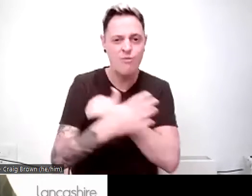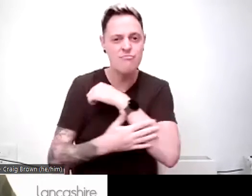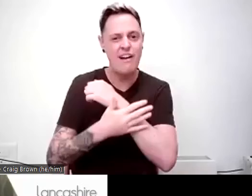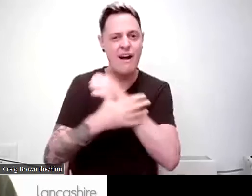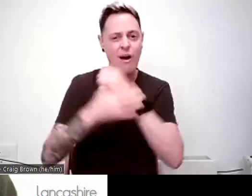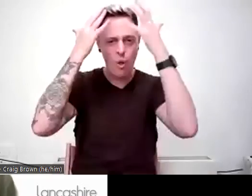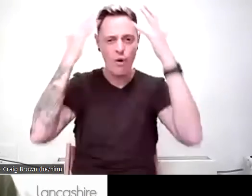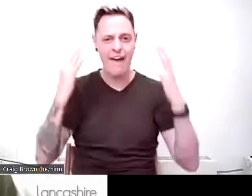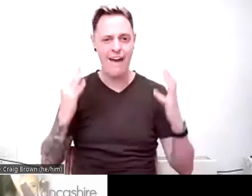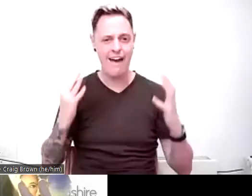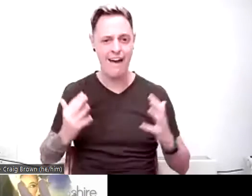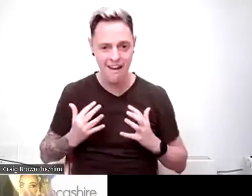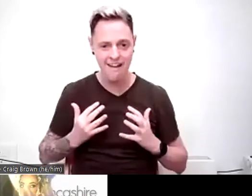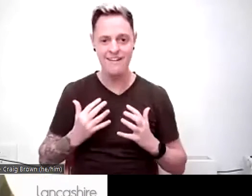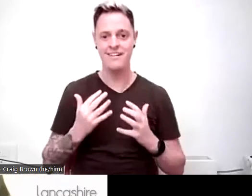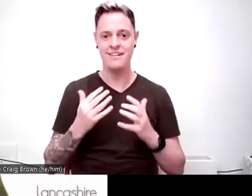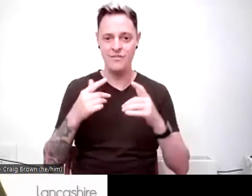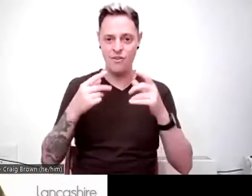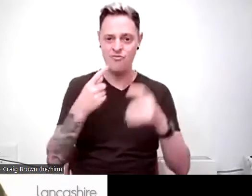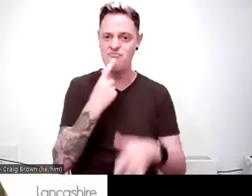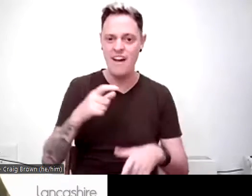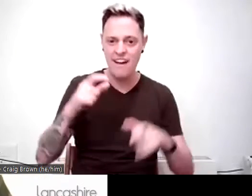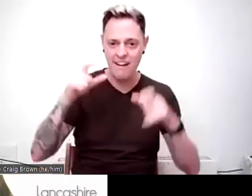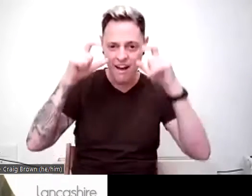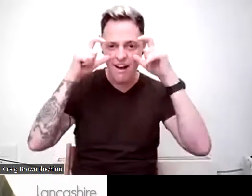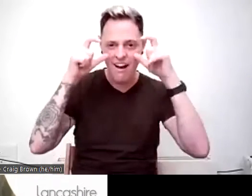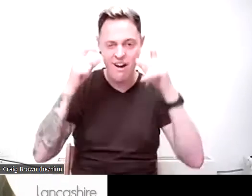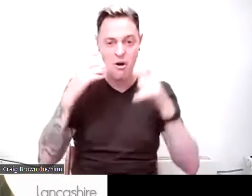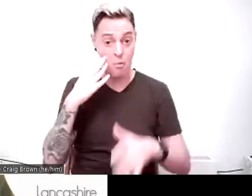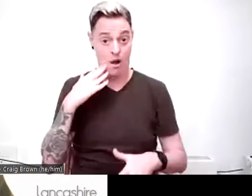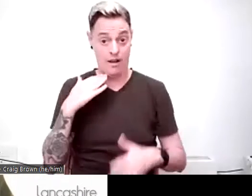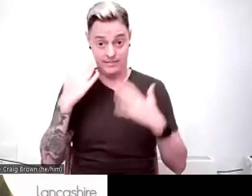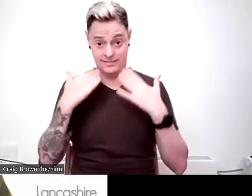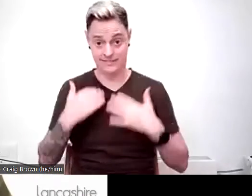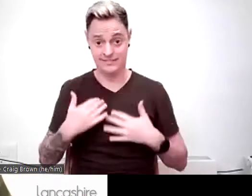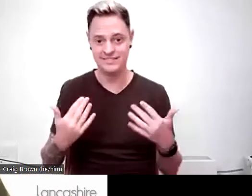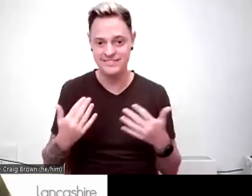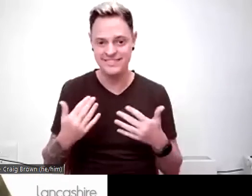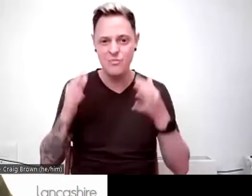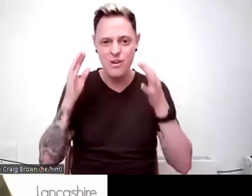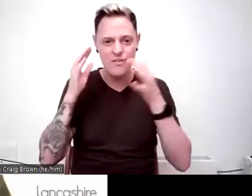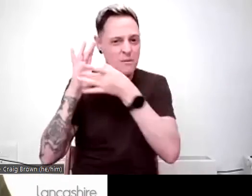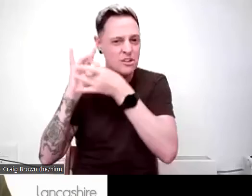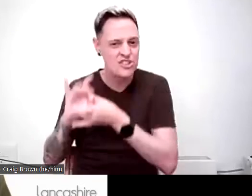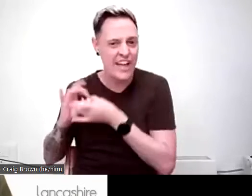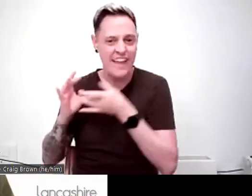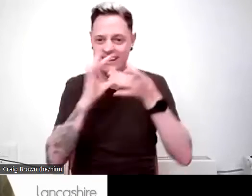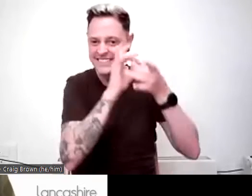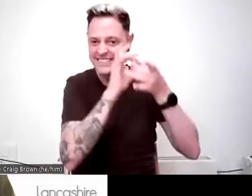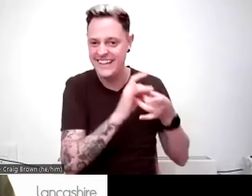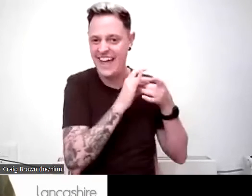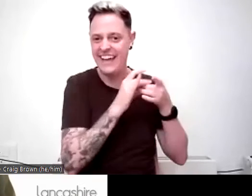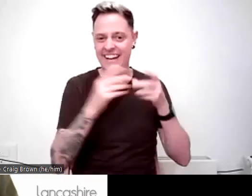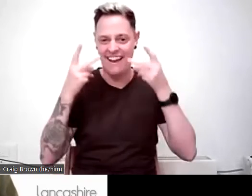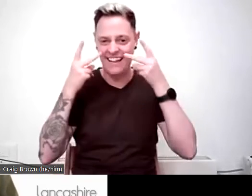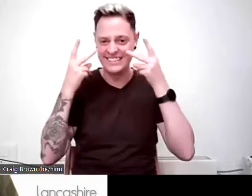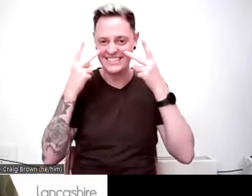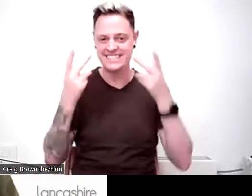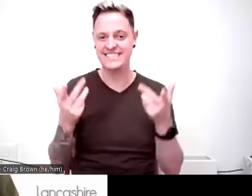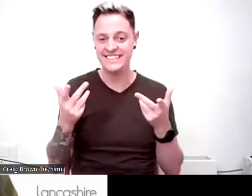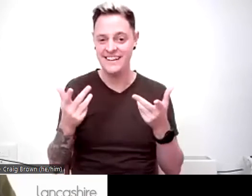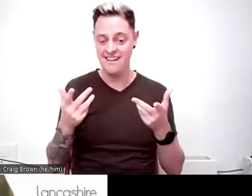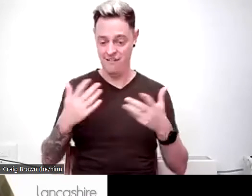skin, I've got red spectacles on that have got a little glasses chain attached to them, and I'm wearing a